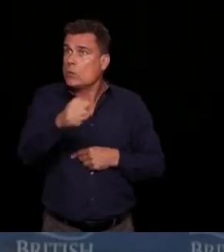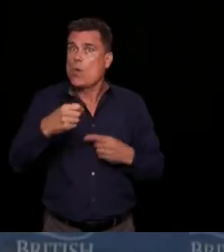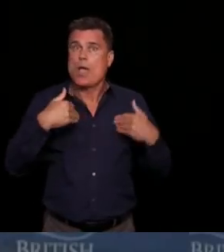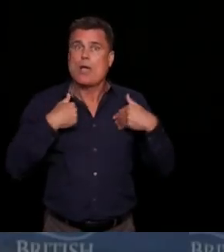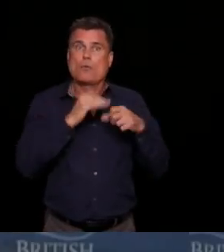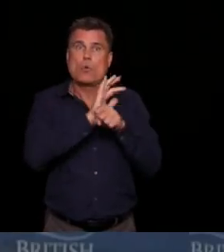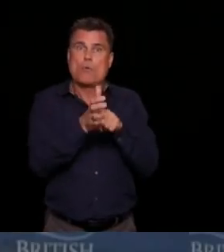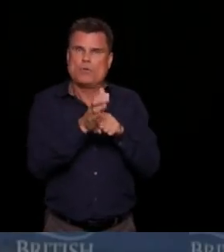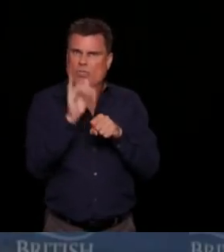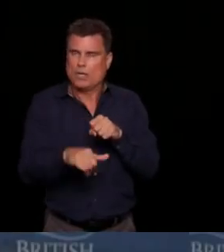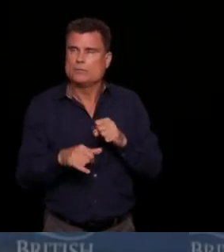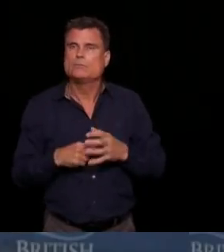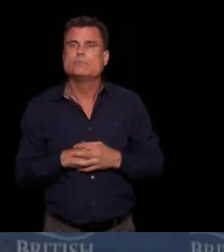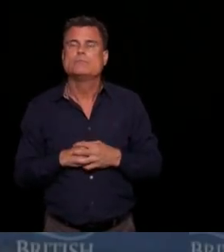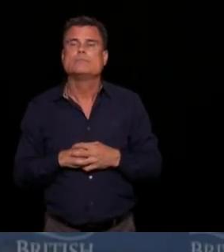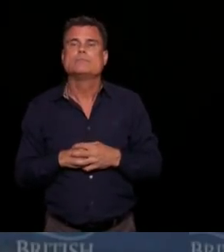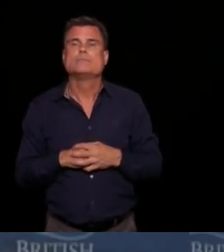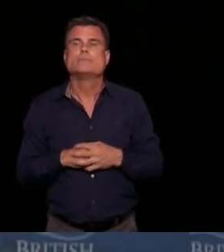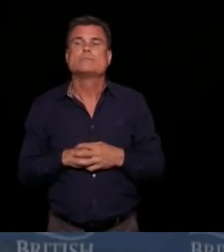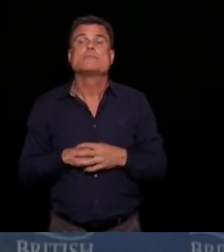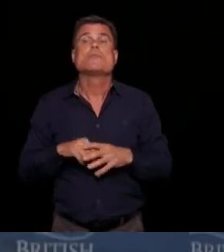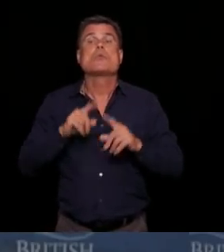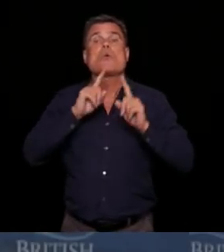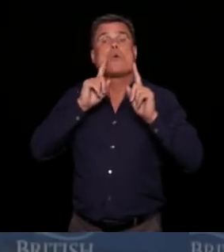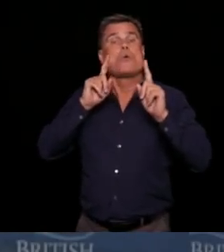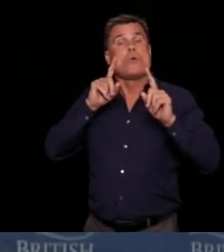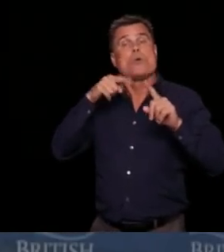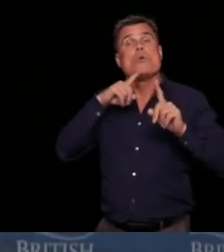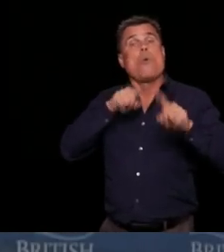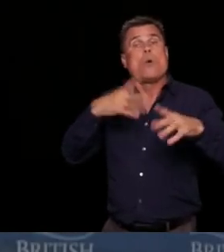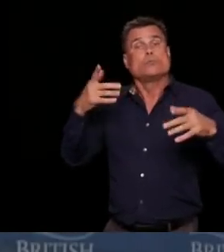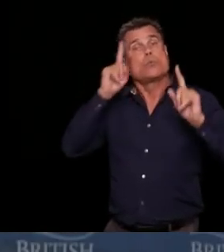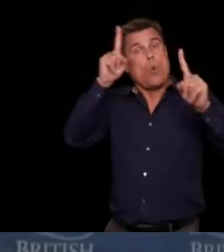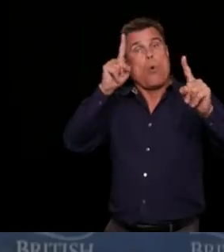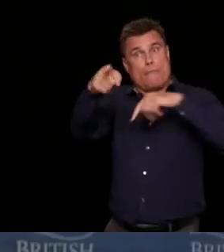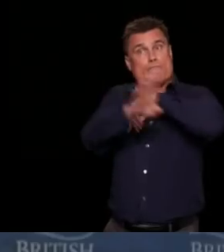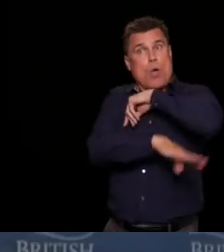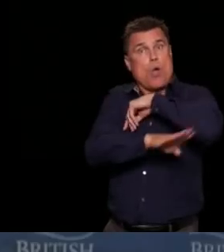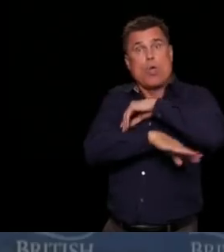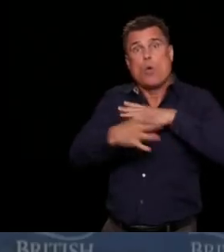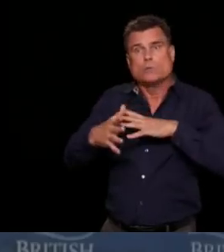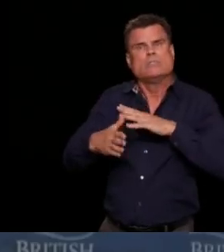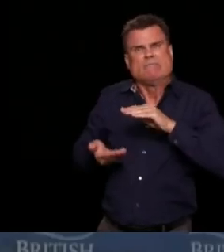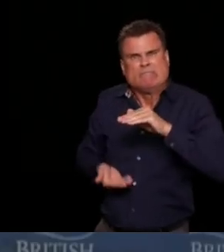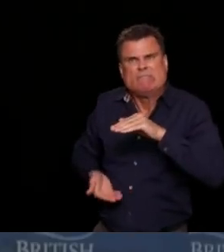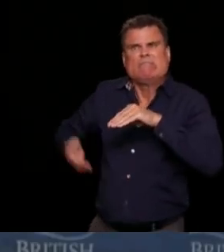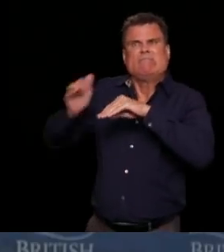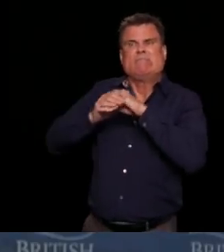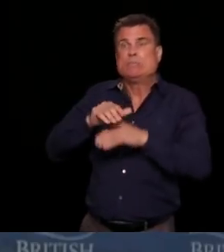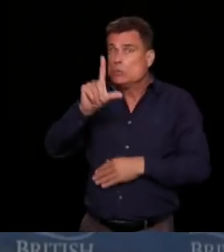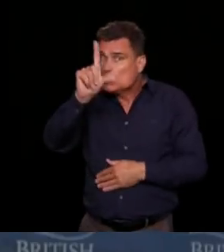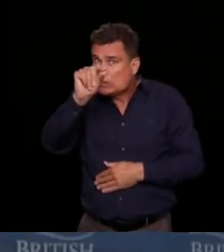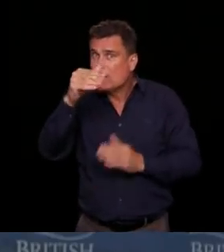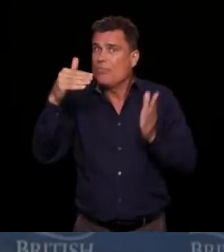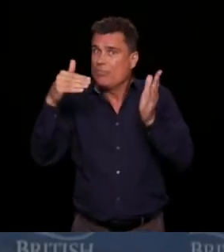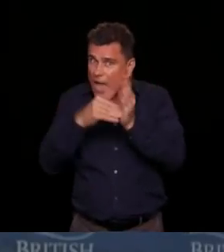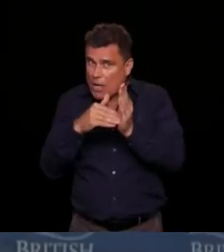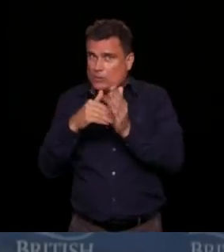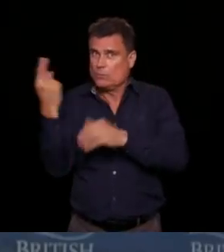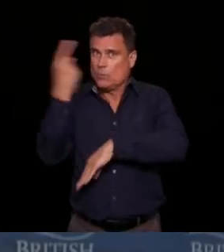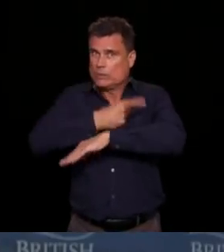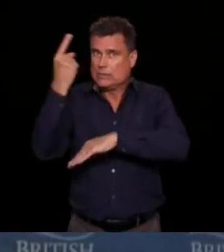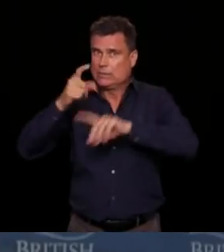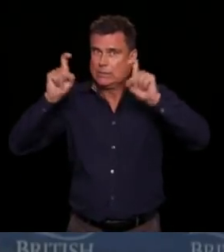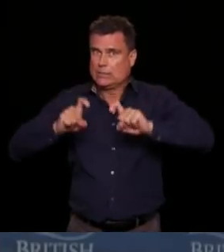to that right now. And our goal in the fall and cold and flu season is to increase that up to 20,000 so that we can